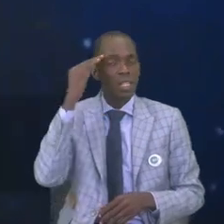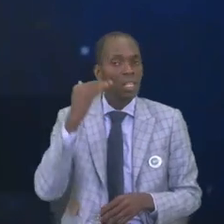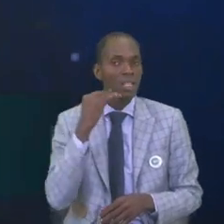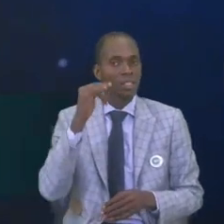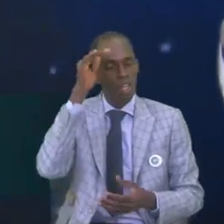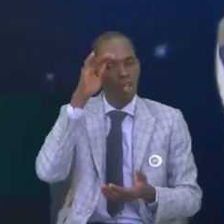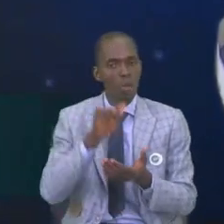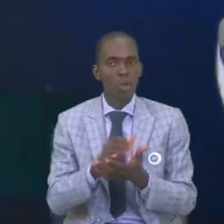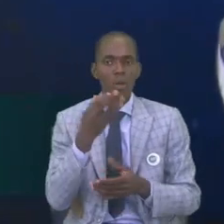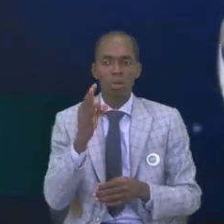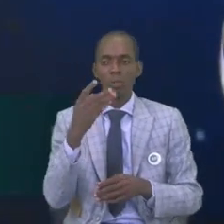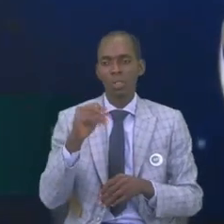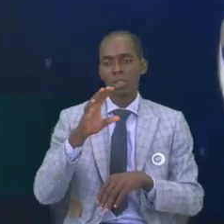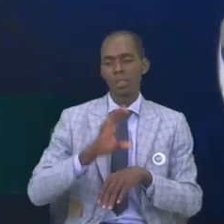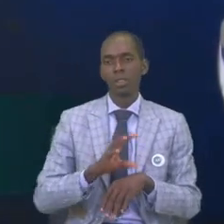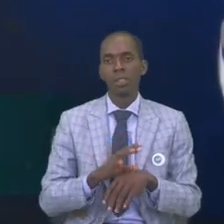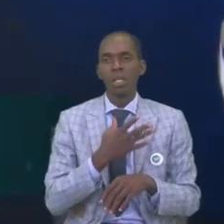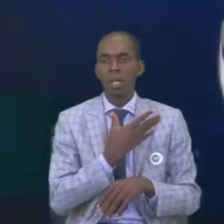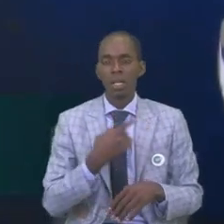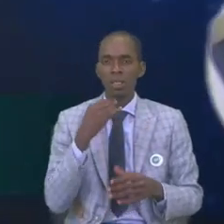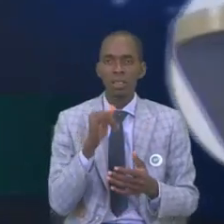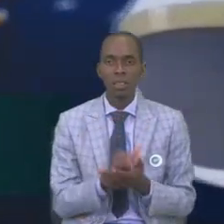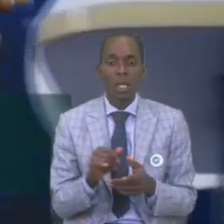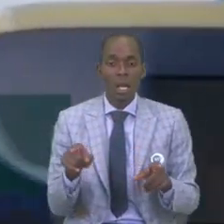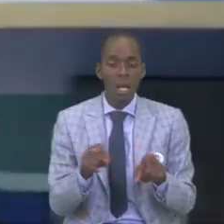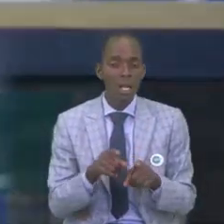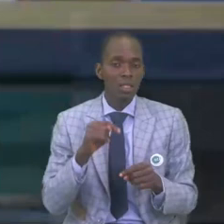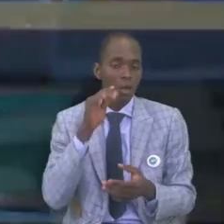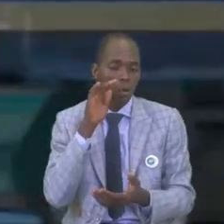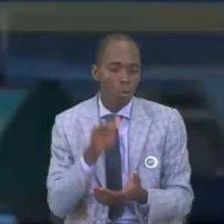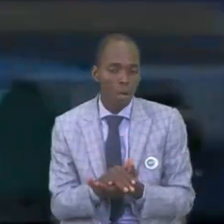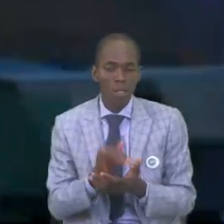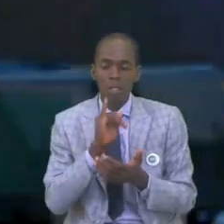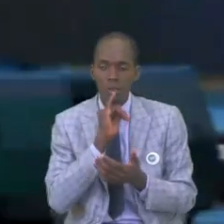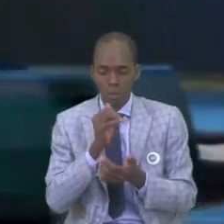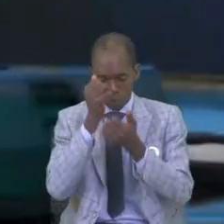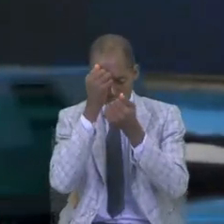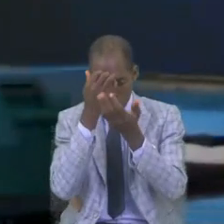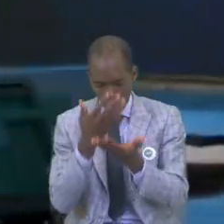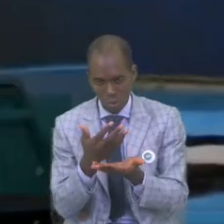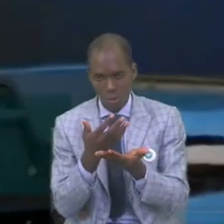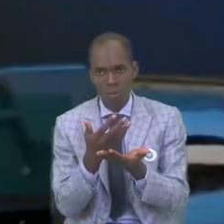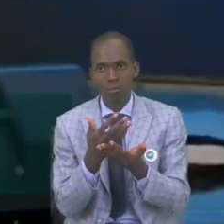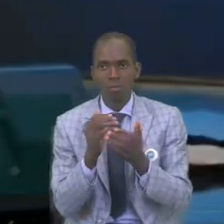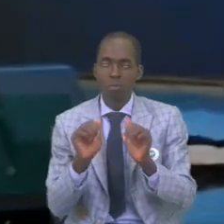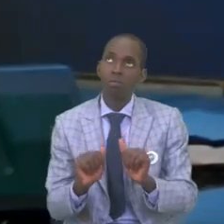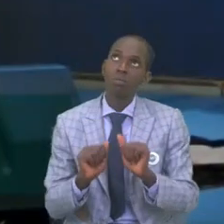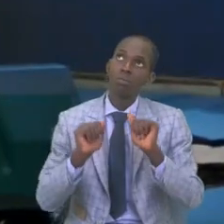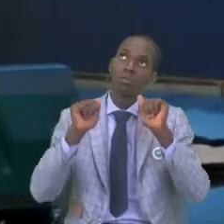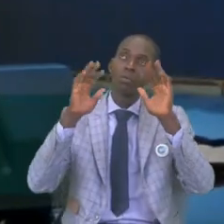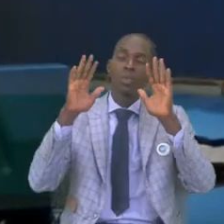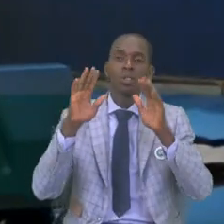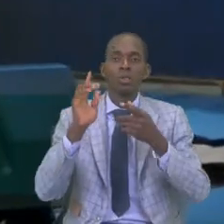church, and he says, as the wife is submissive, subjected to